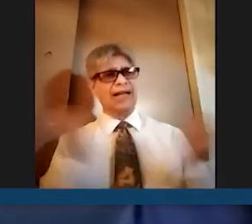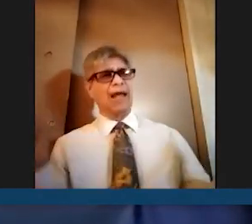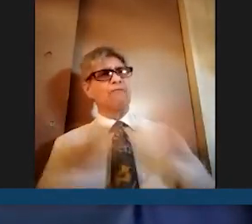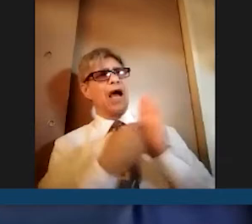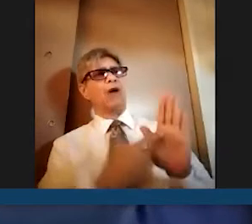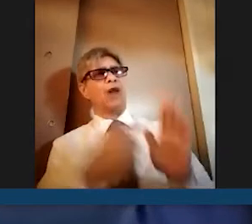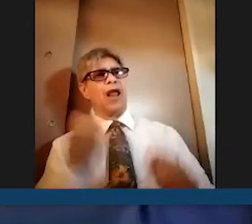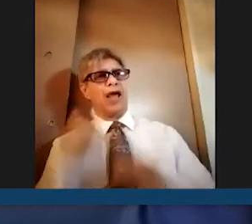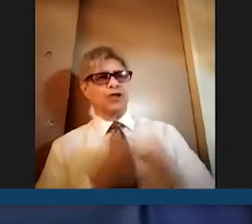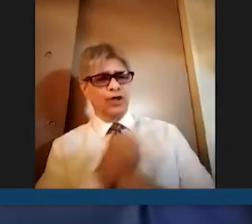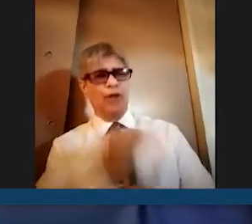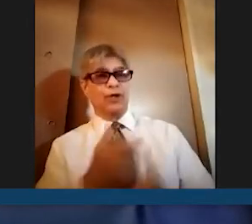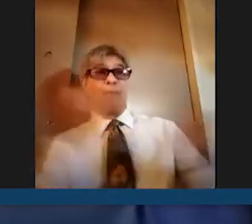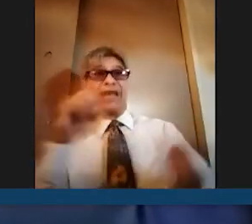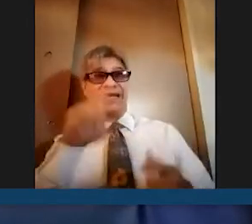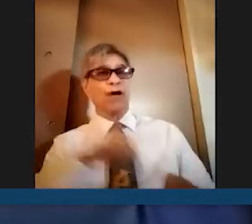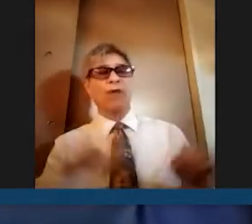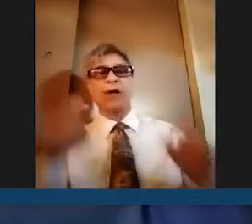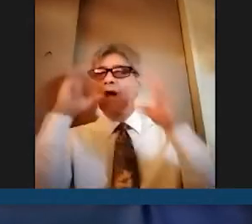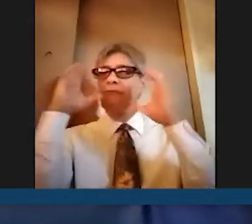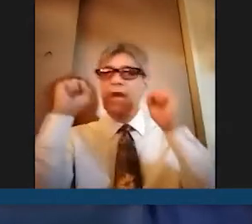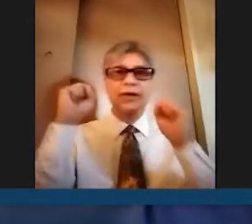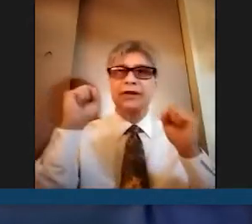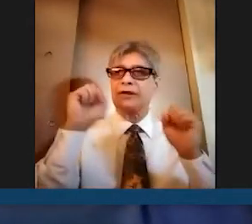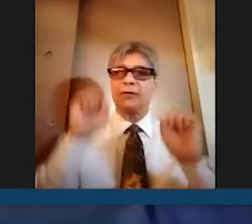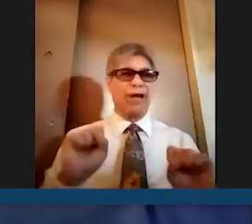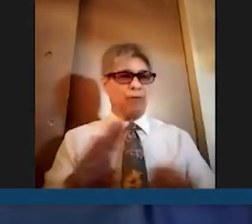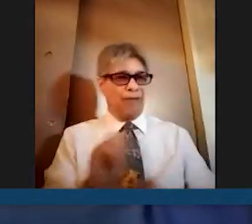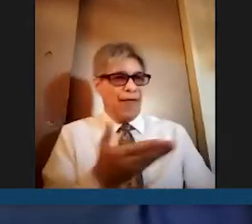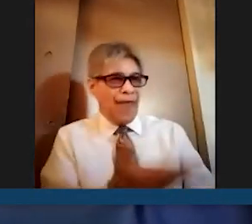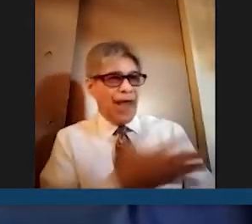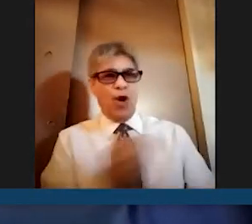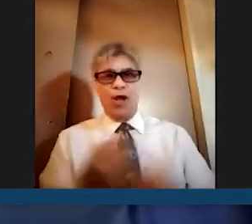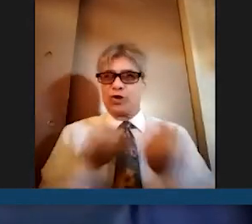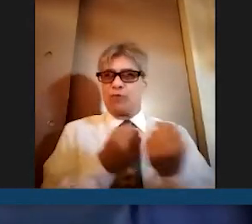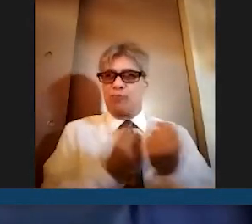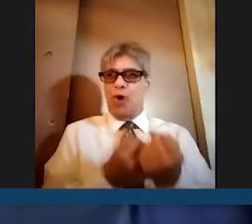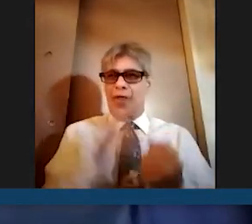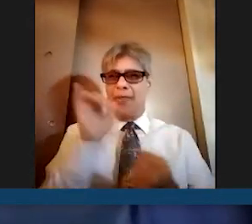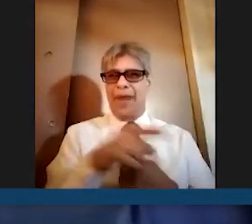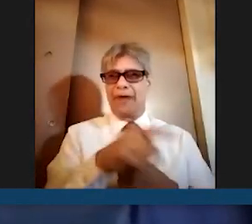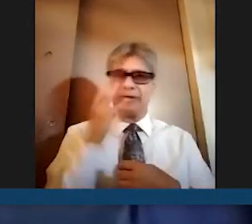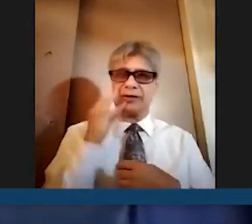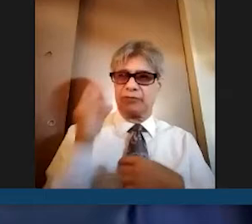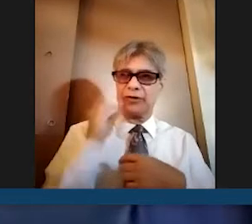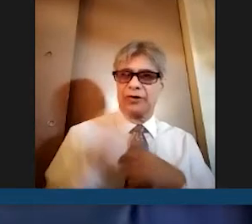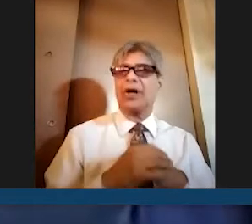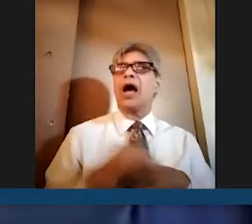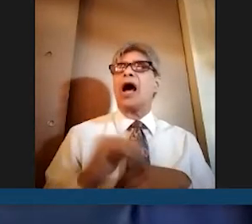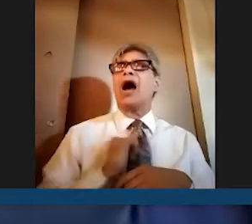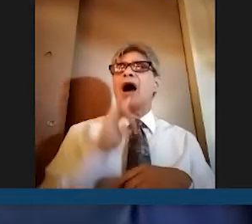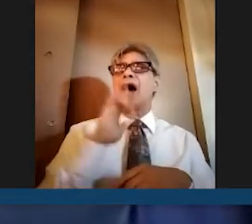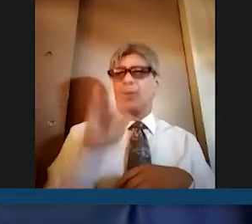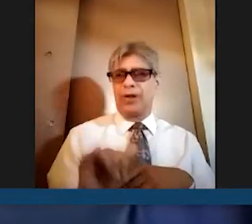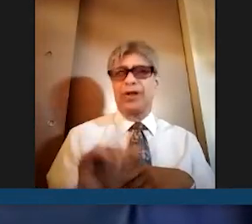And it was so amazing to be able to be there and to support that journey. I really do